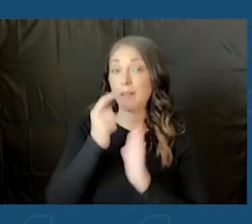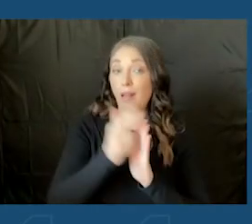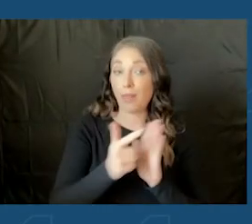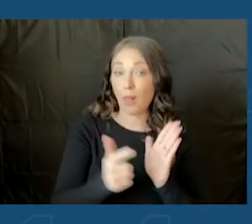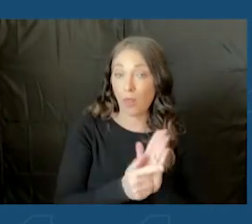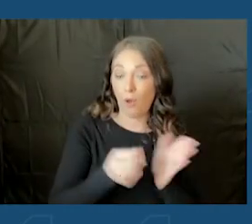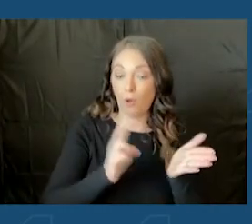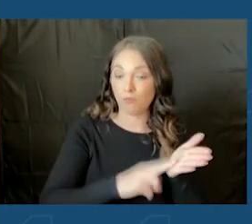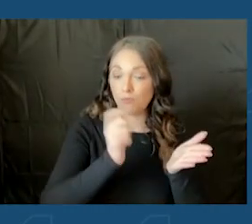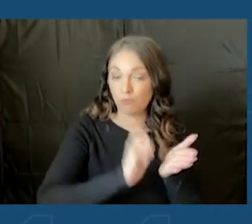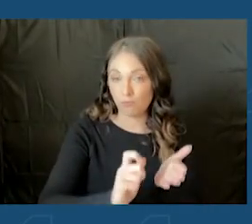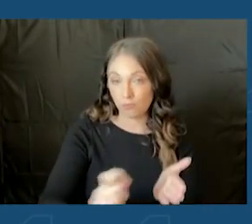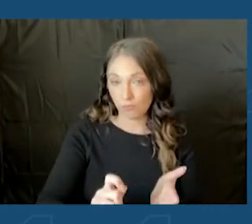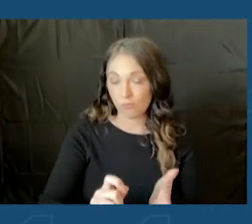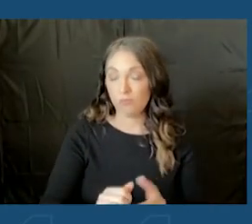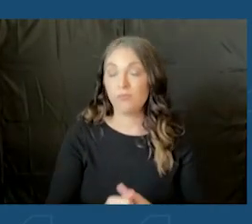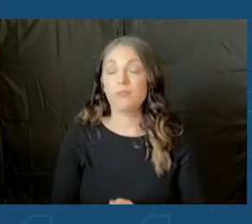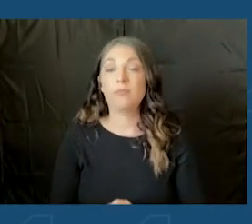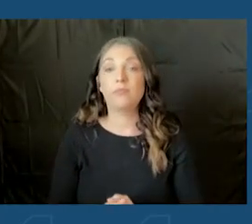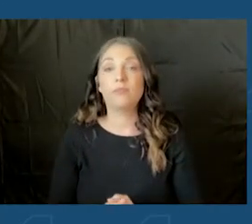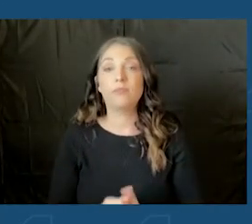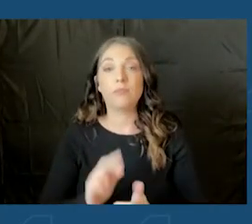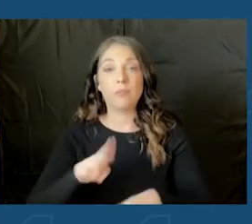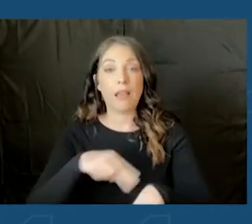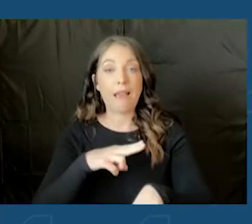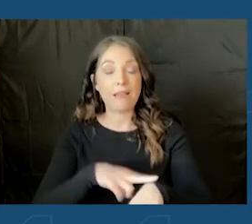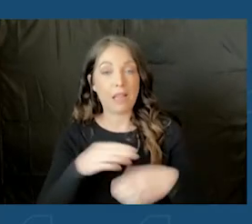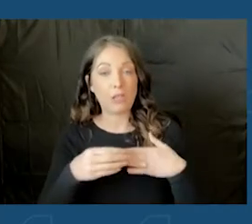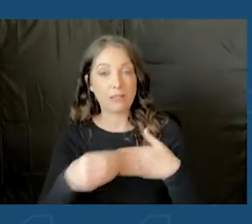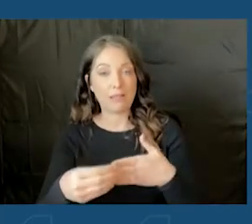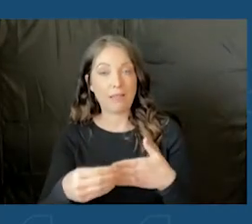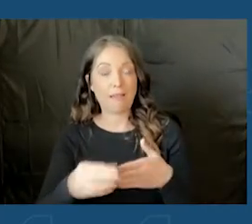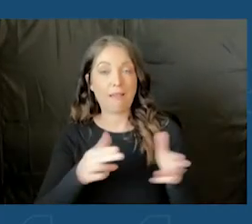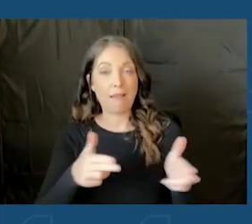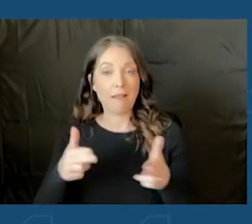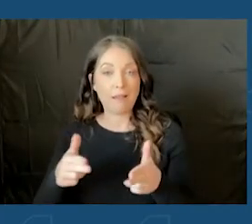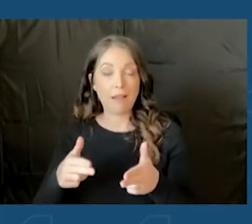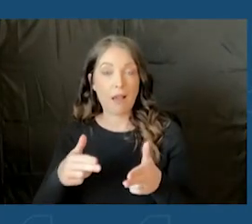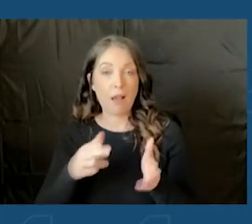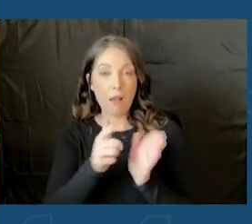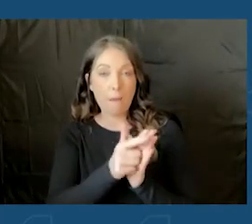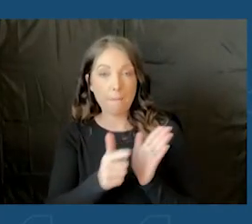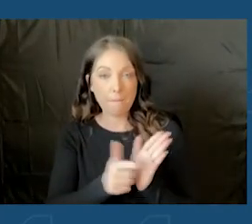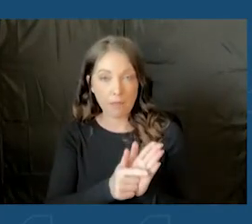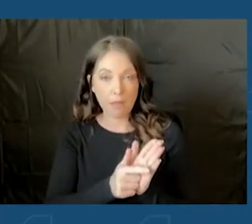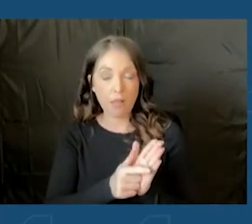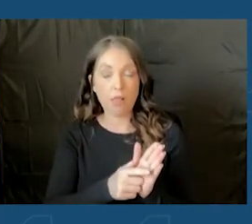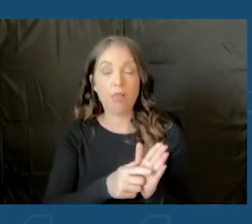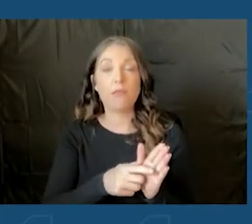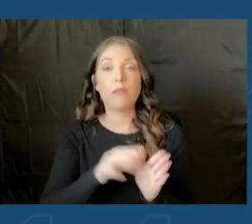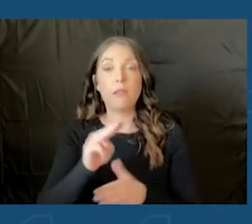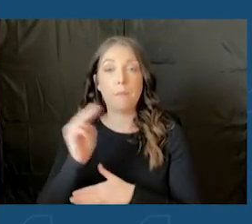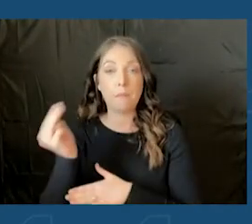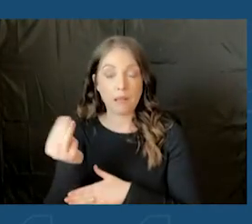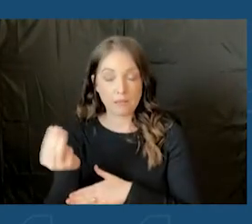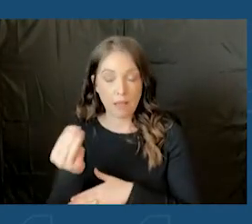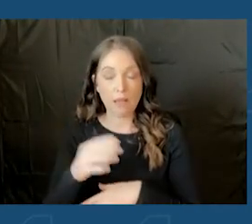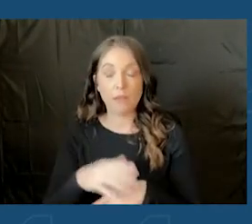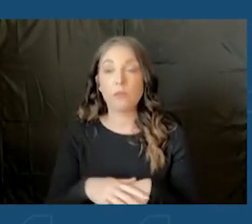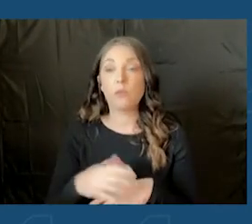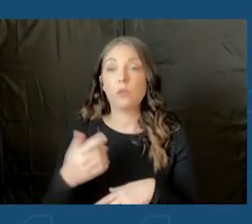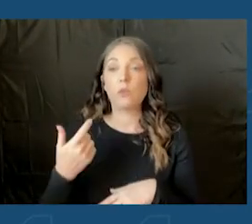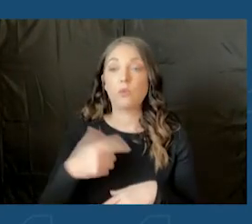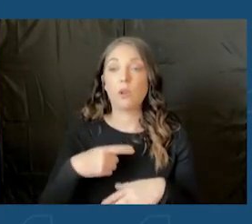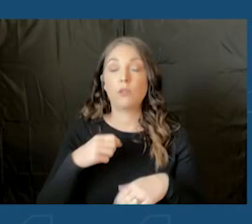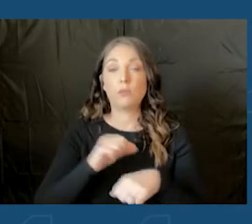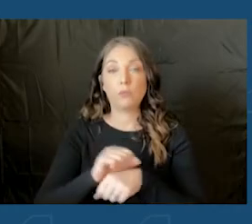our nation-leading gun package on Monday. We're signing the laws to protect reproductive rights in